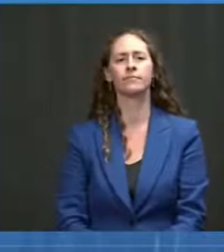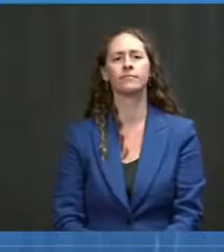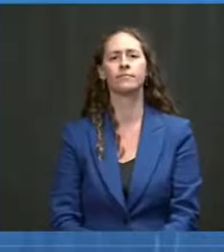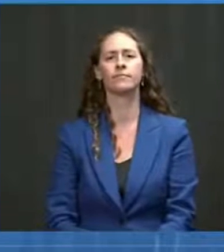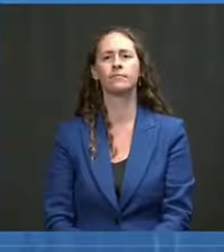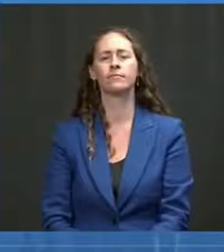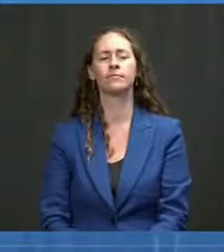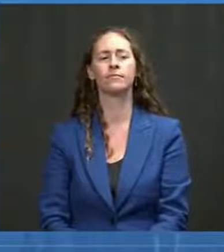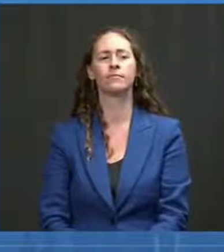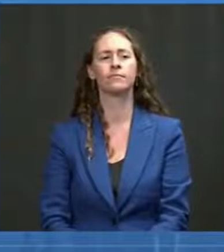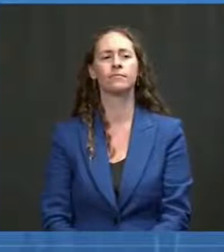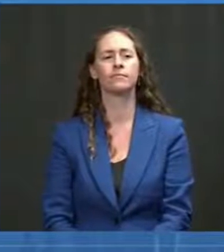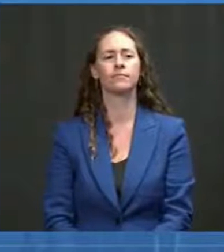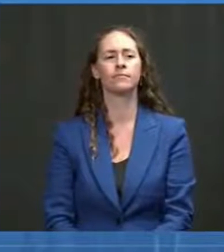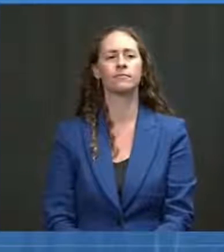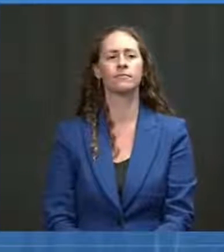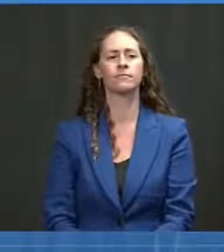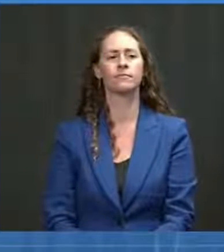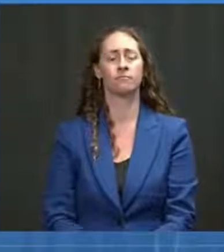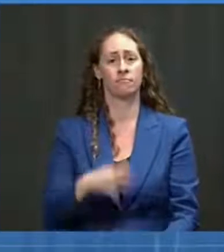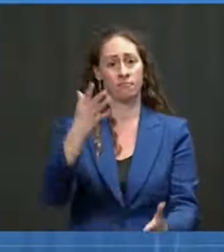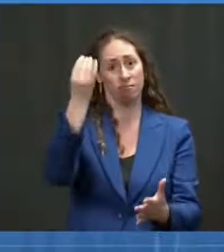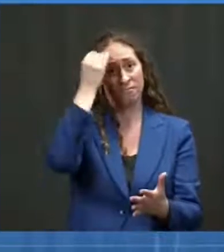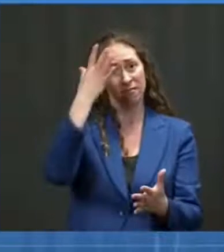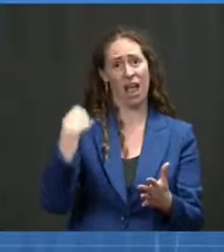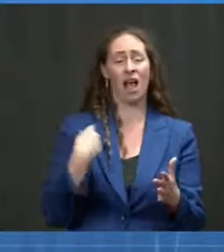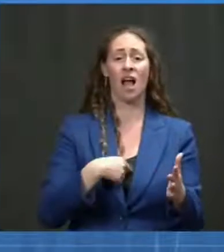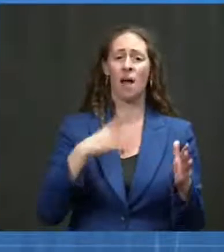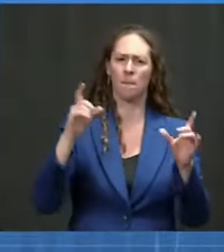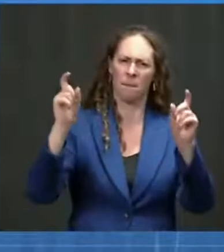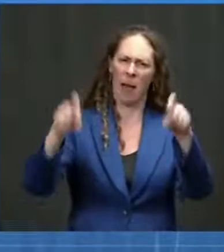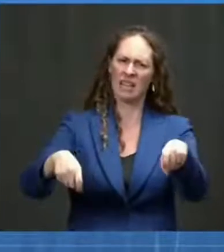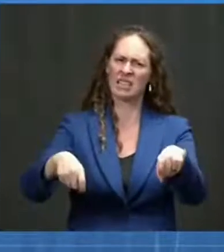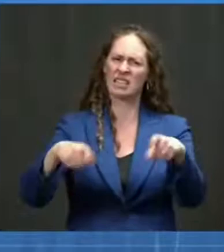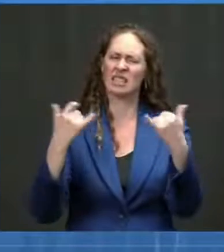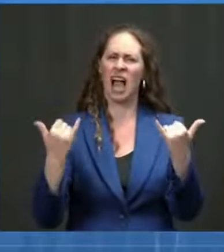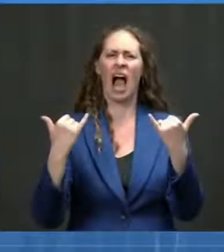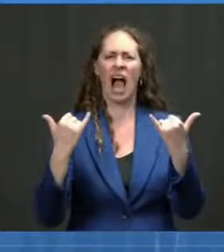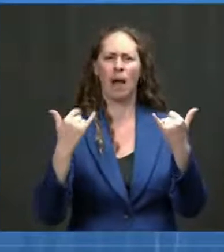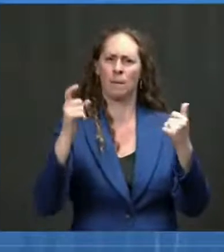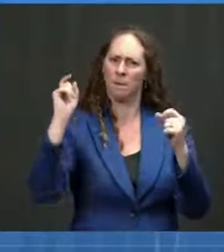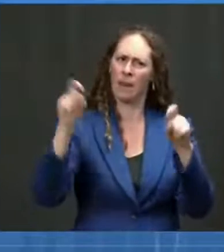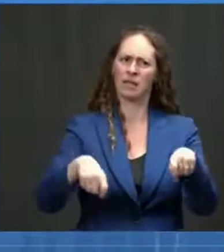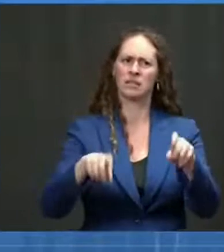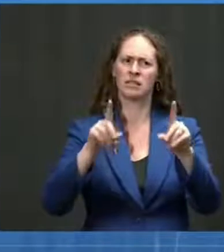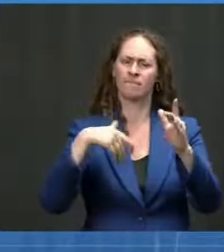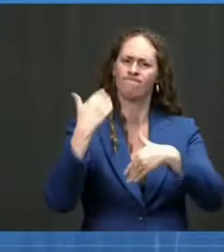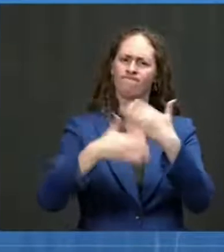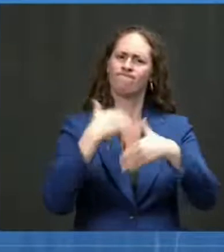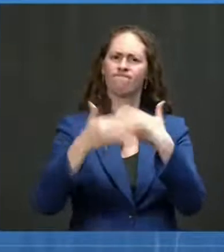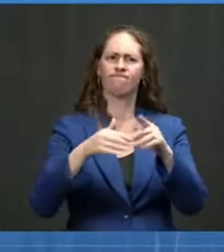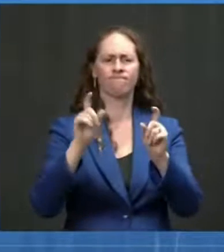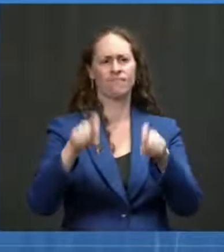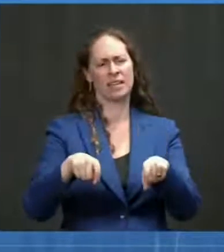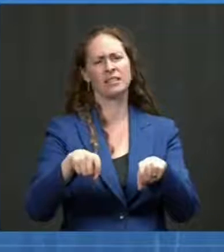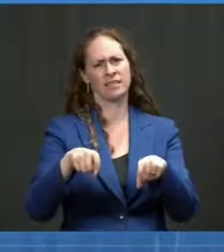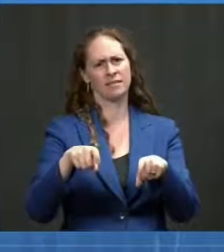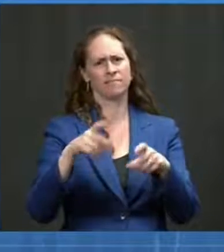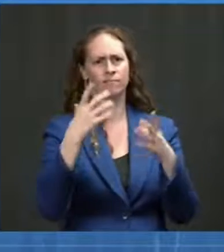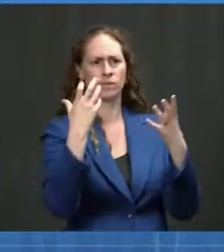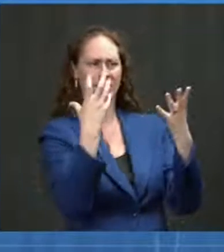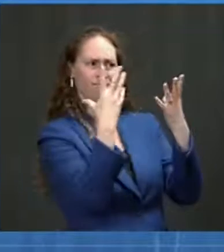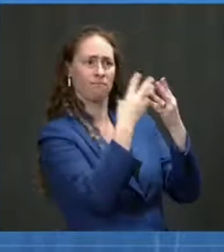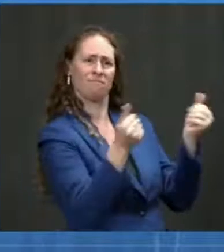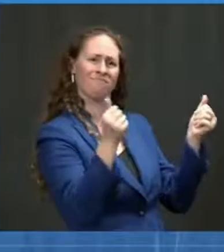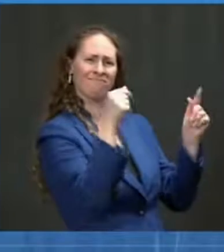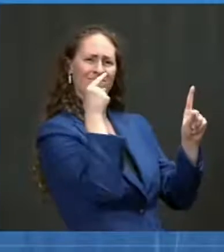We can and must do both at the same time, because that's what it's going to take to end this pandemic. And we